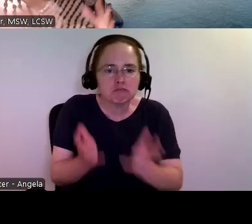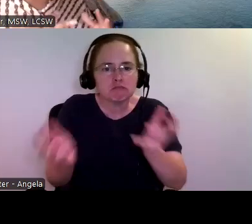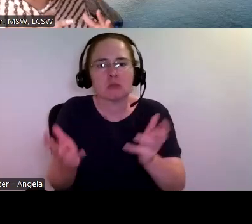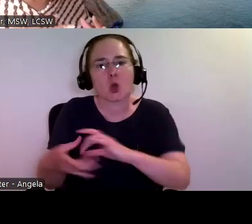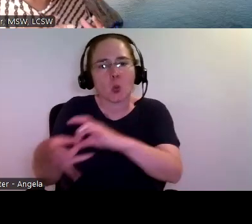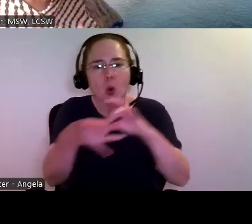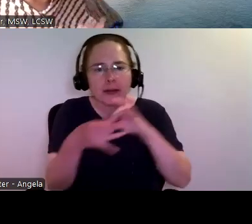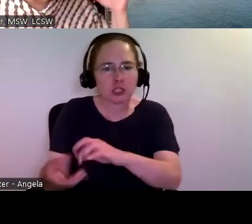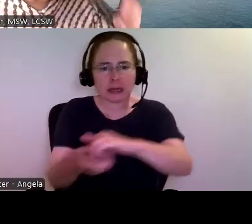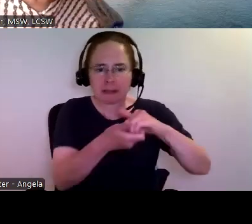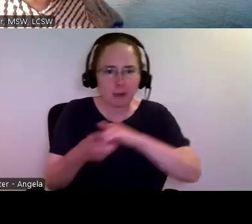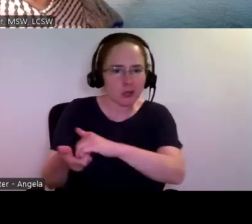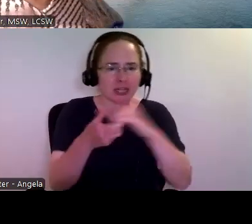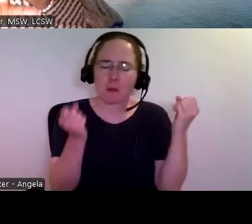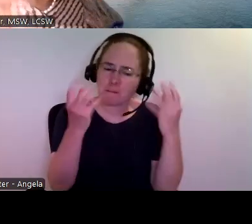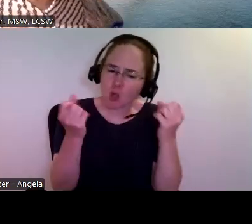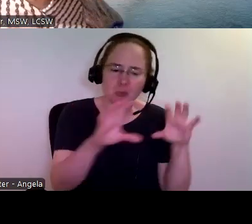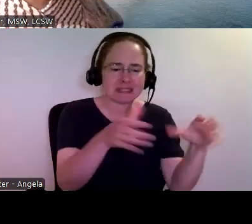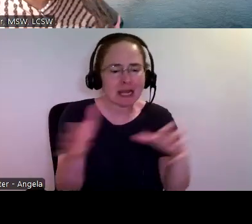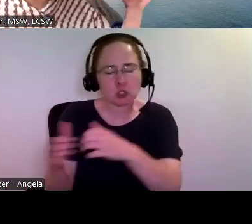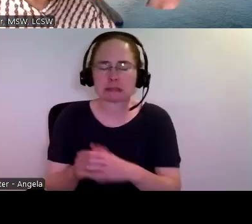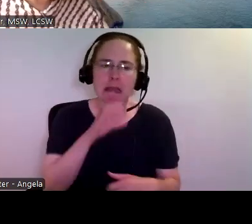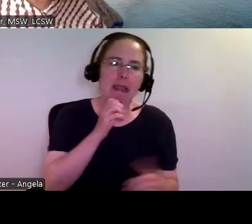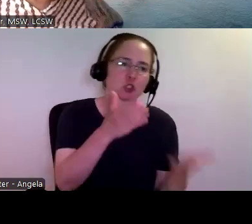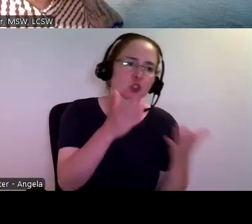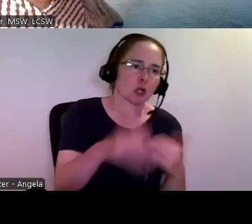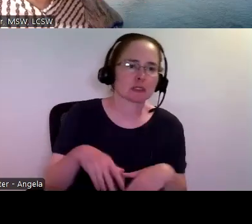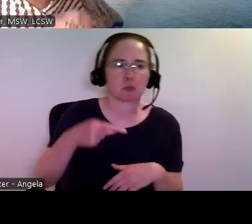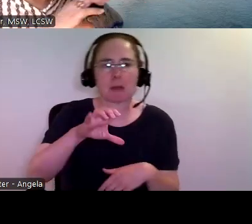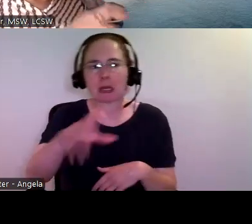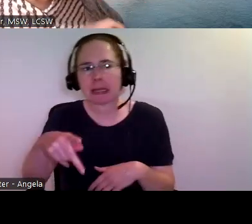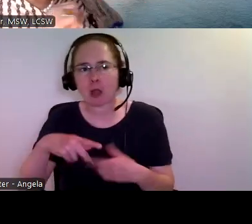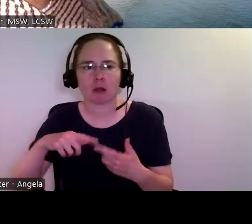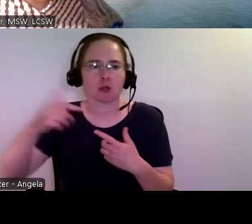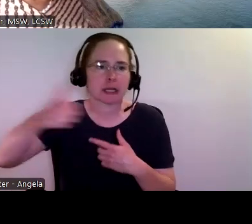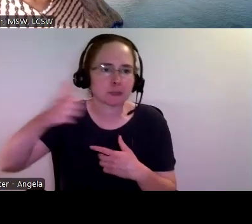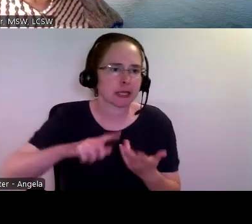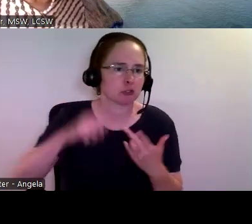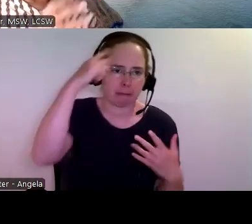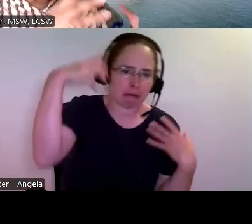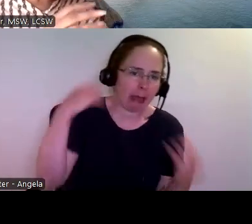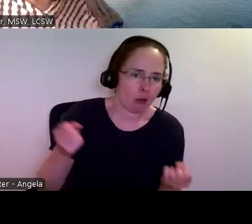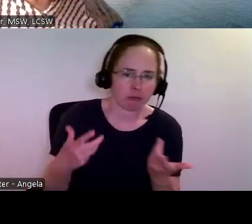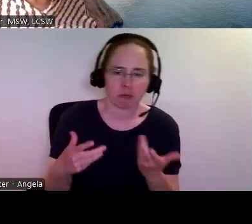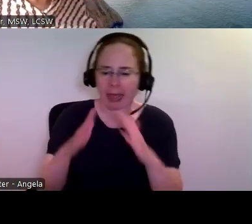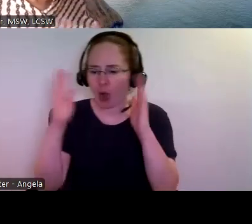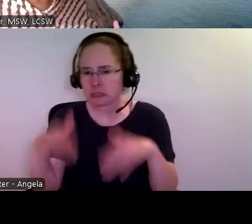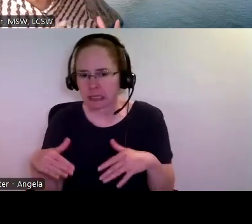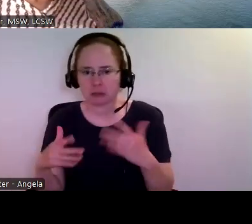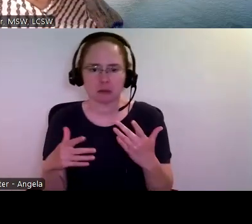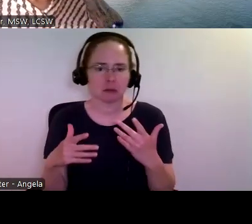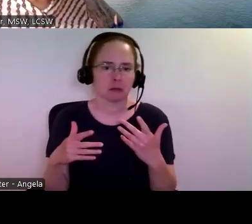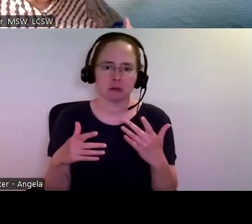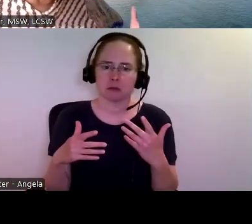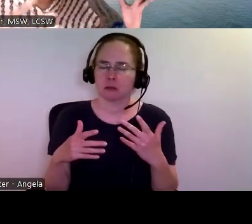multiple sectors: aging services, primary care, transportation, mental health, housing, you just